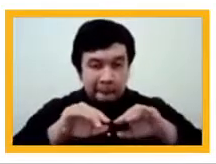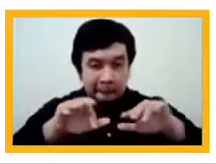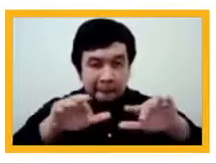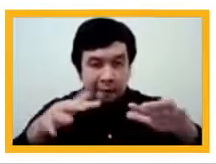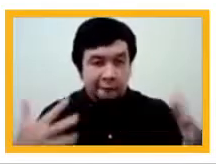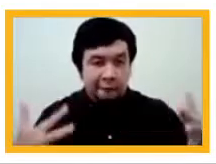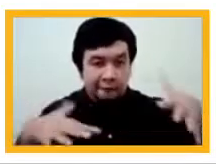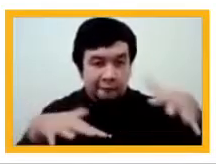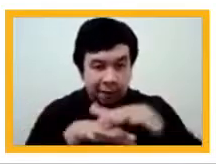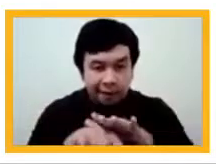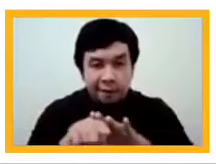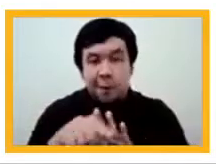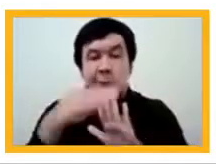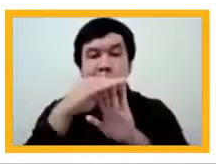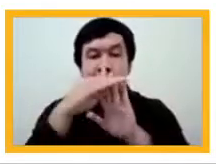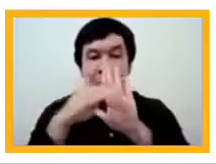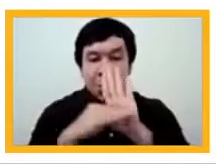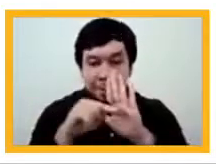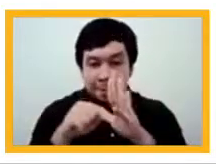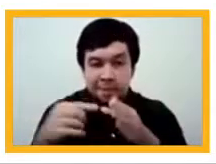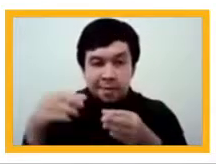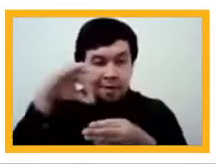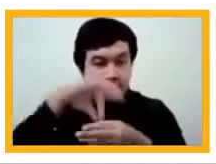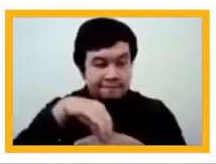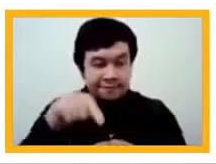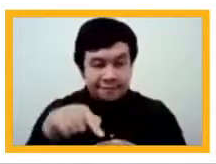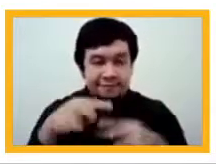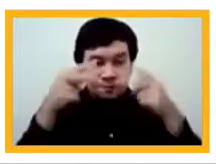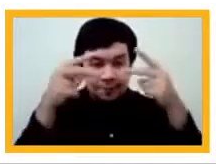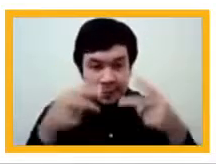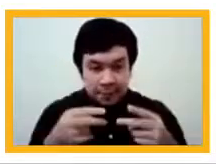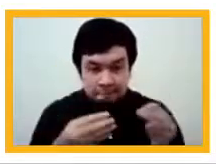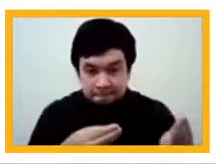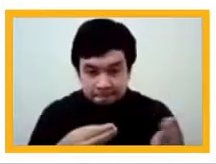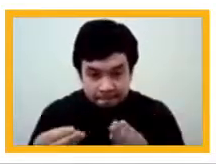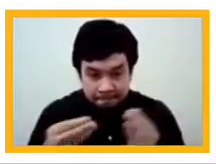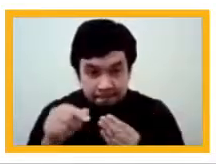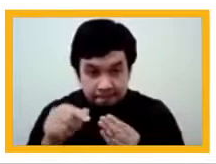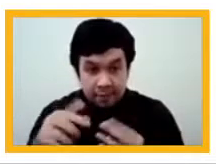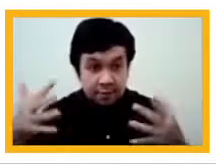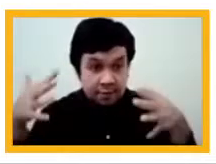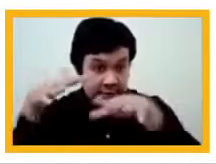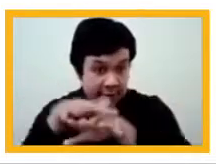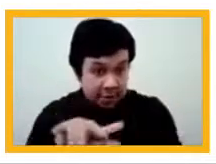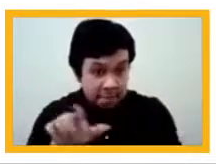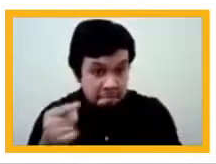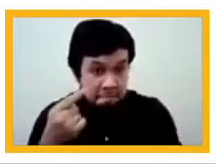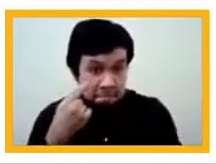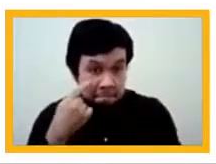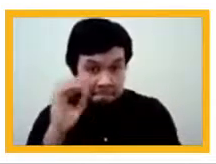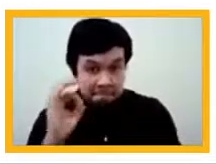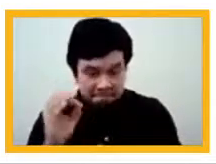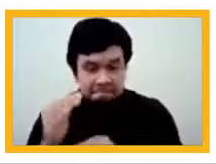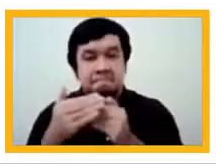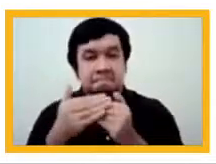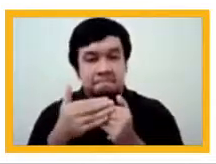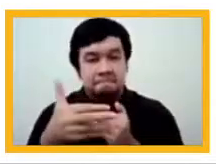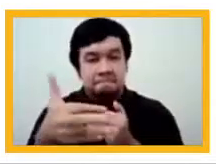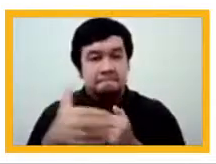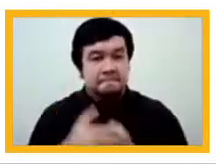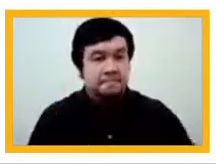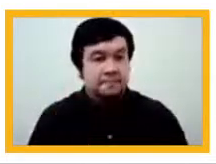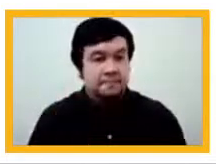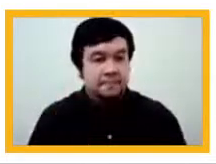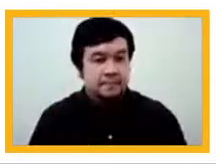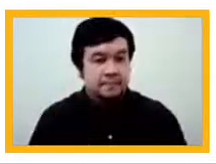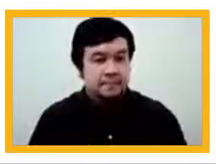So we recommend the creation of converged department with a software and another major. In